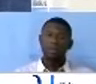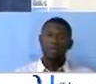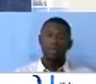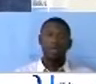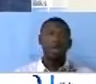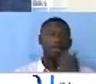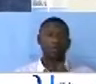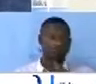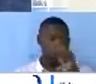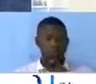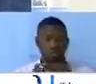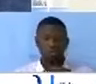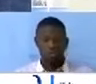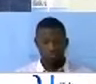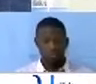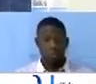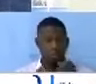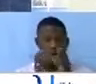them.